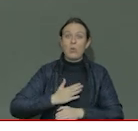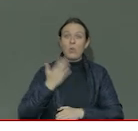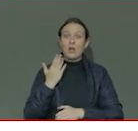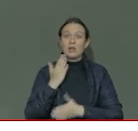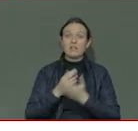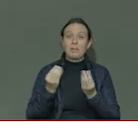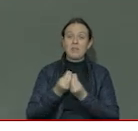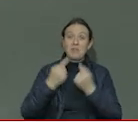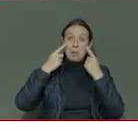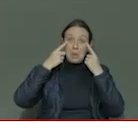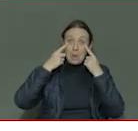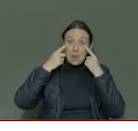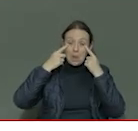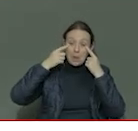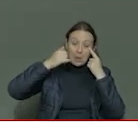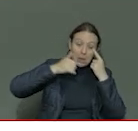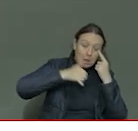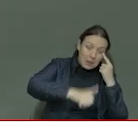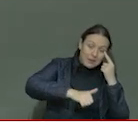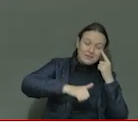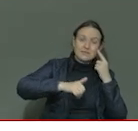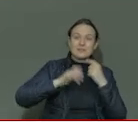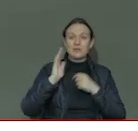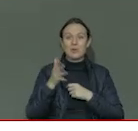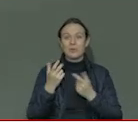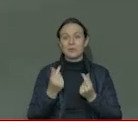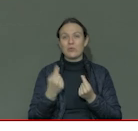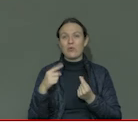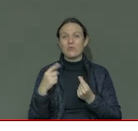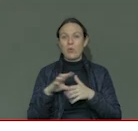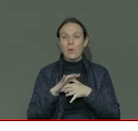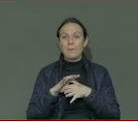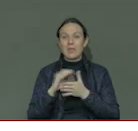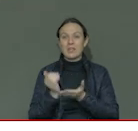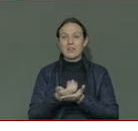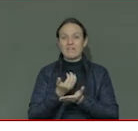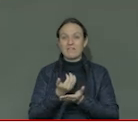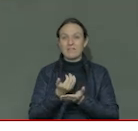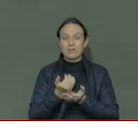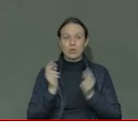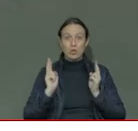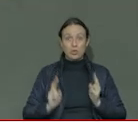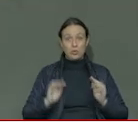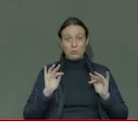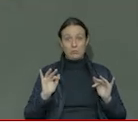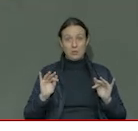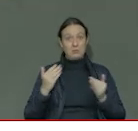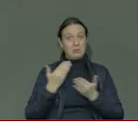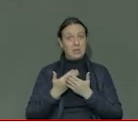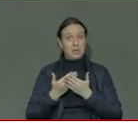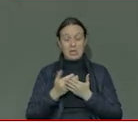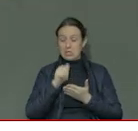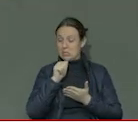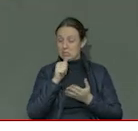through its eye because then I can save more meat. And then he says, people, human beings, can get used to